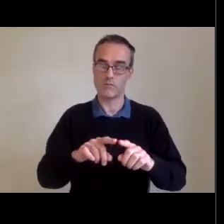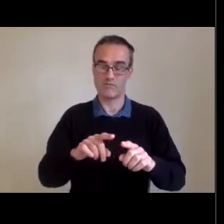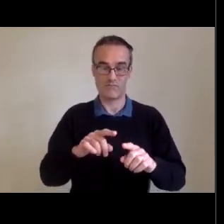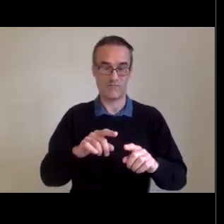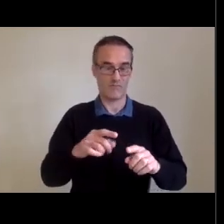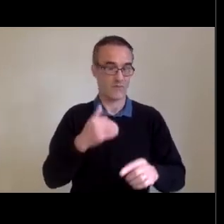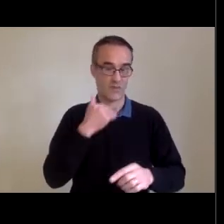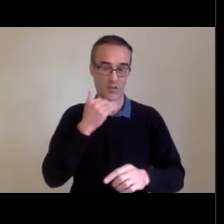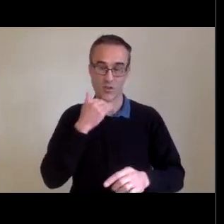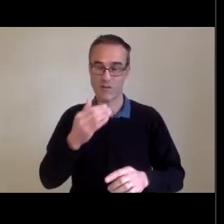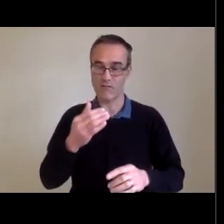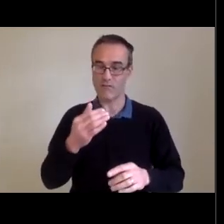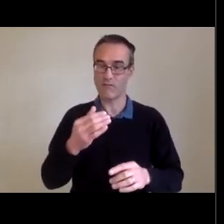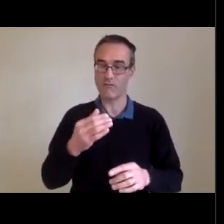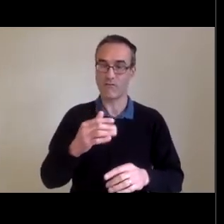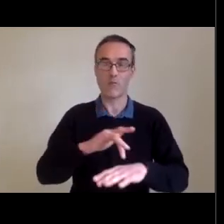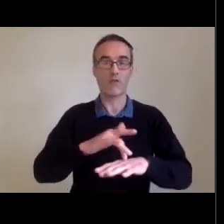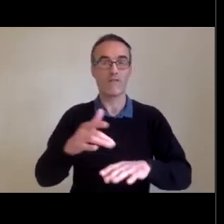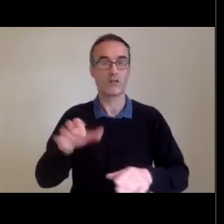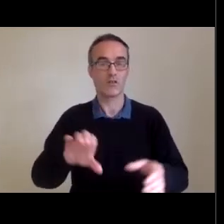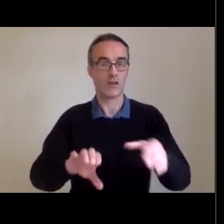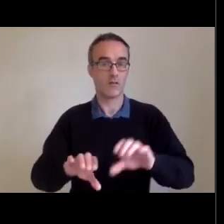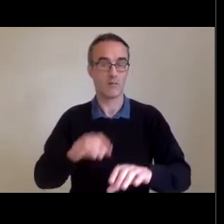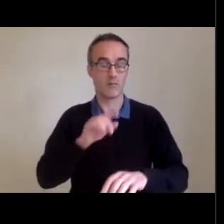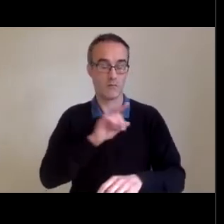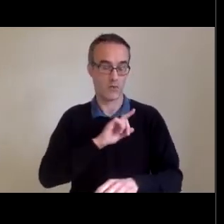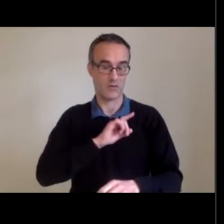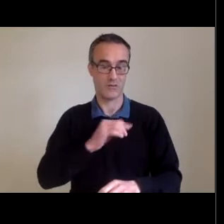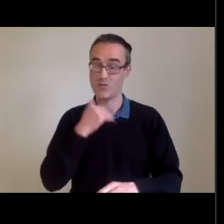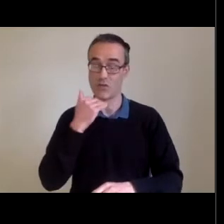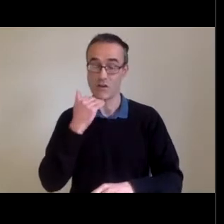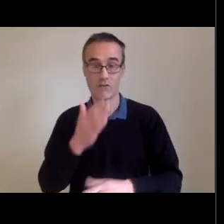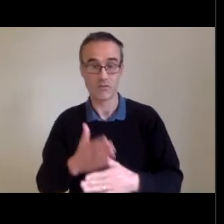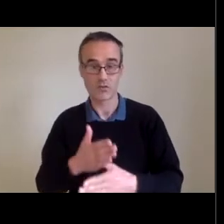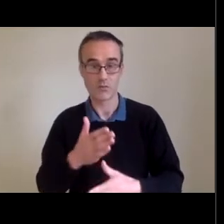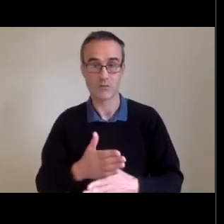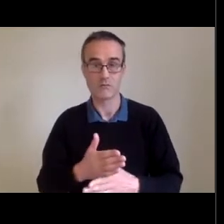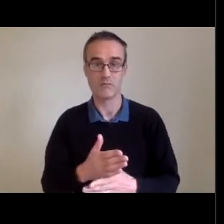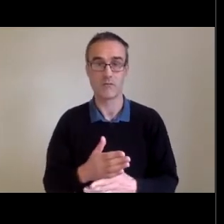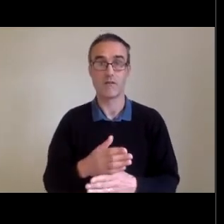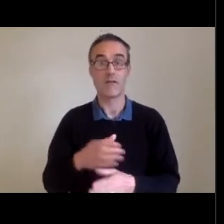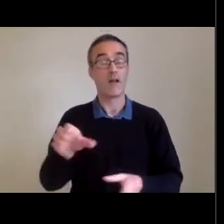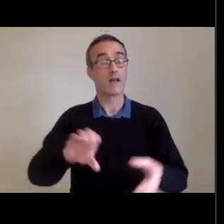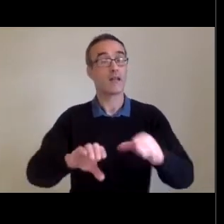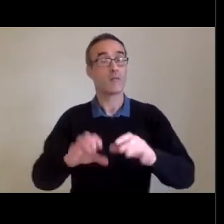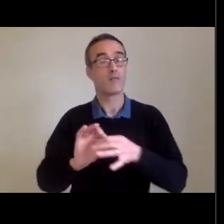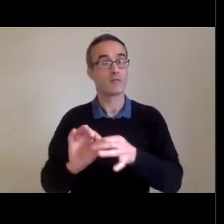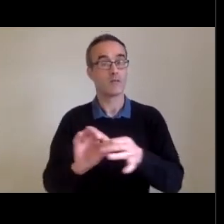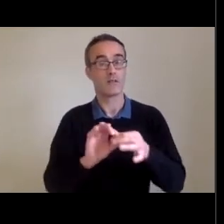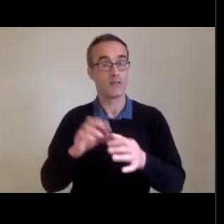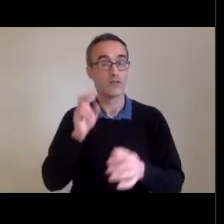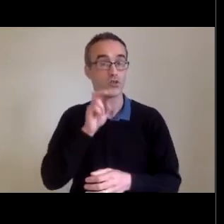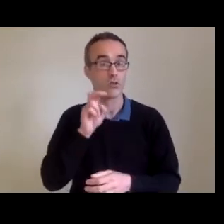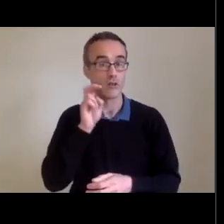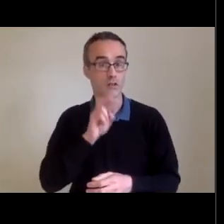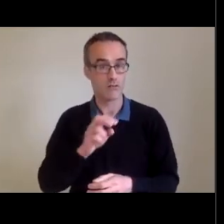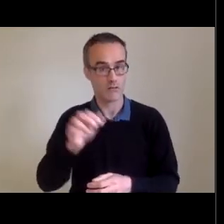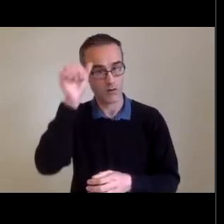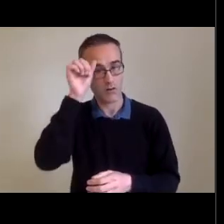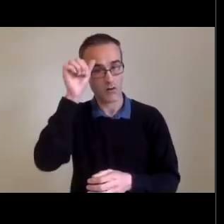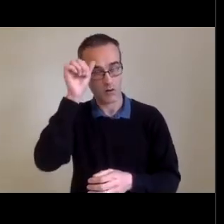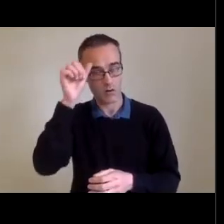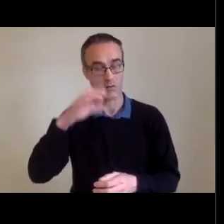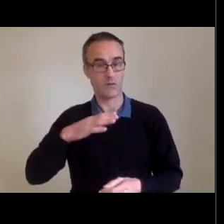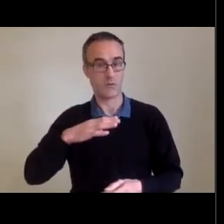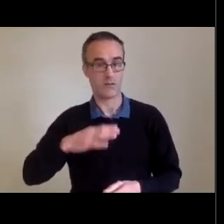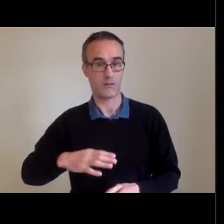of not having employment, then the Chemical Society of Nigeria and any other chemical society should establish a counseling